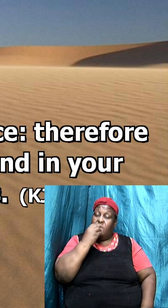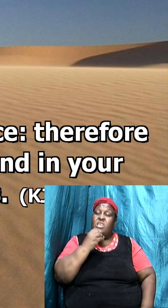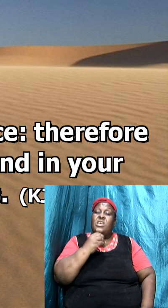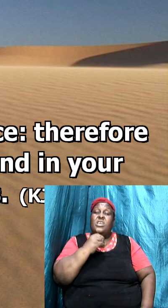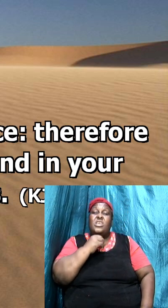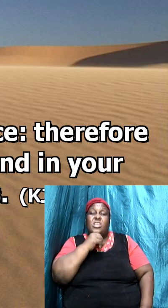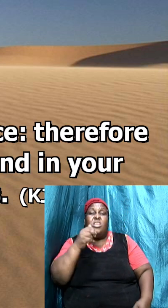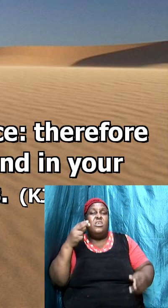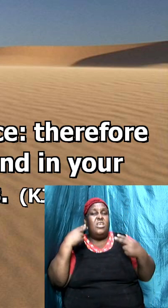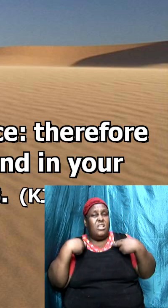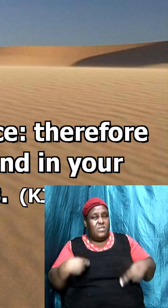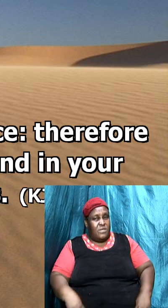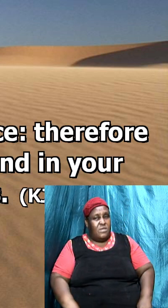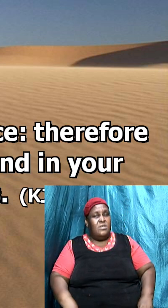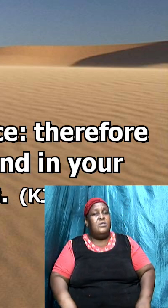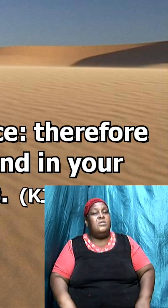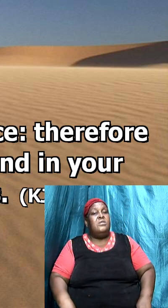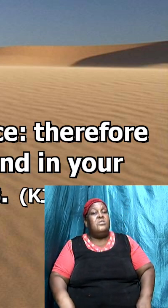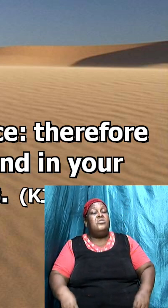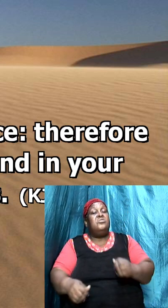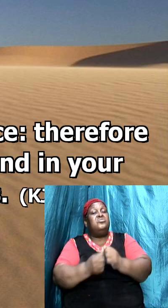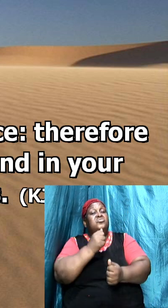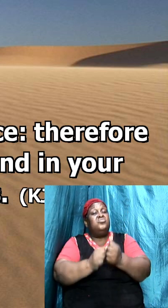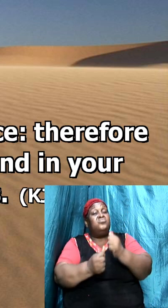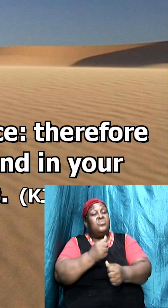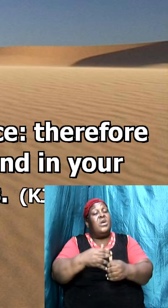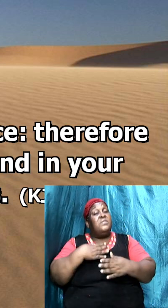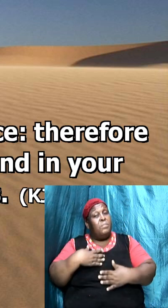unhealthy is destroyed, you're destroying the body.